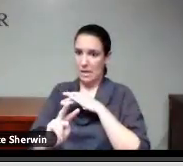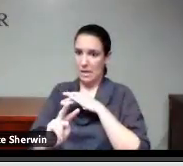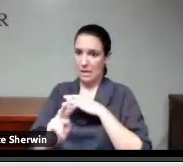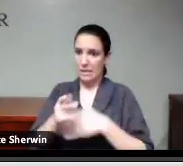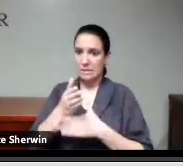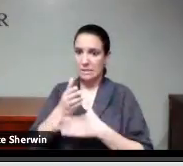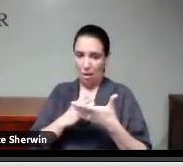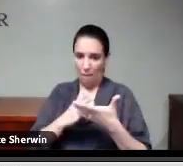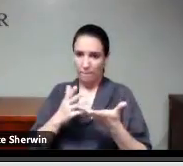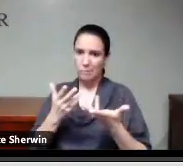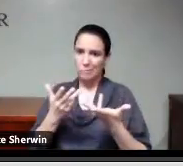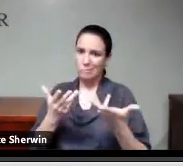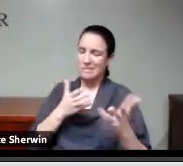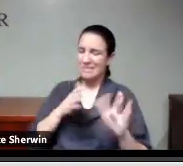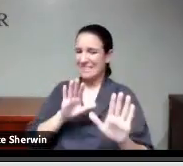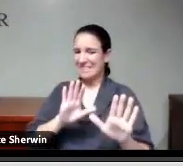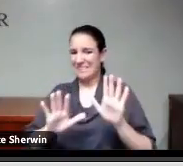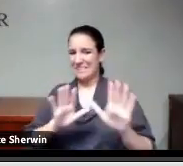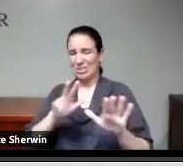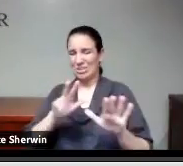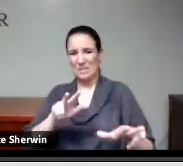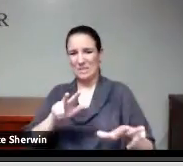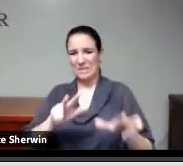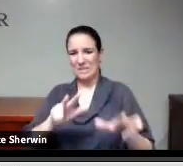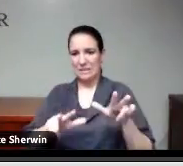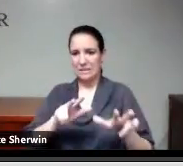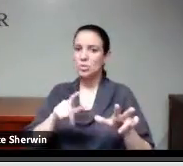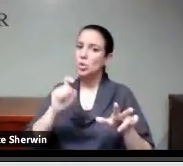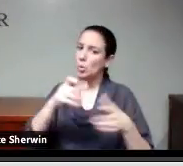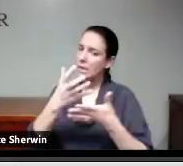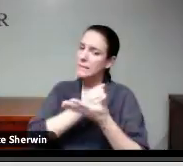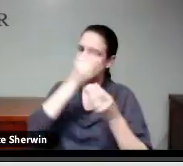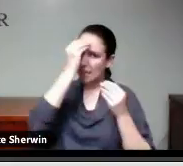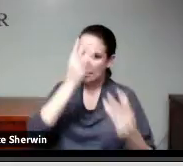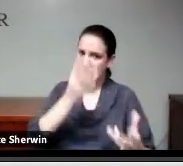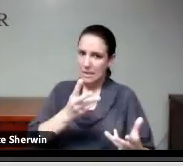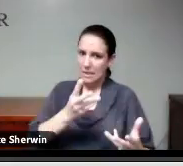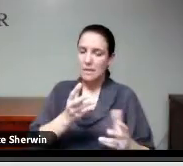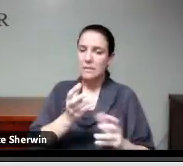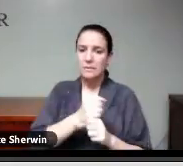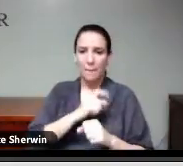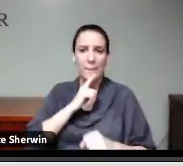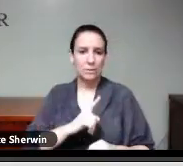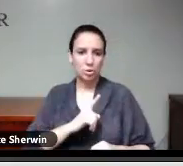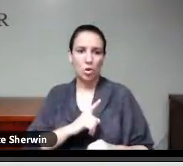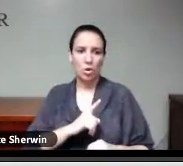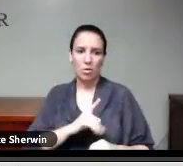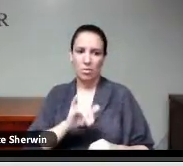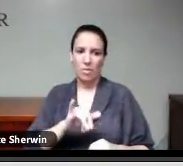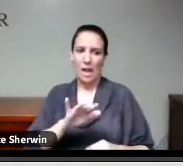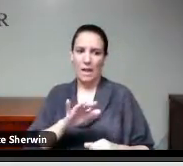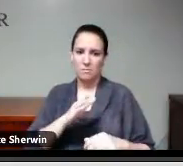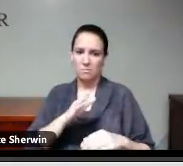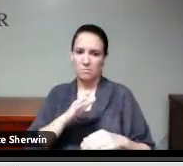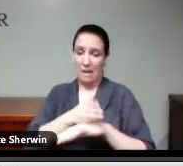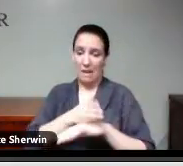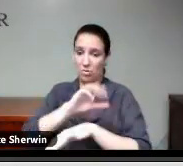diligence up front to collect the data and to know that what you're doing is in the service of your organizational vision and